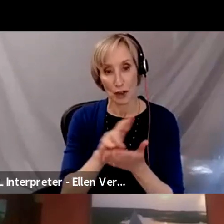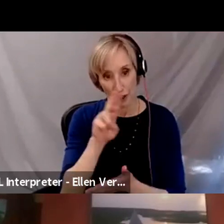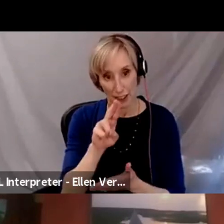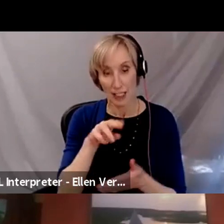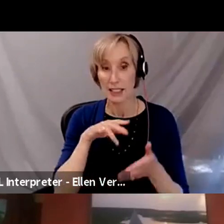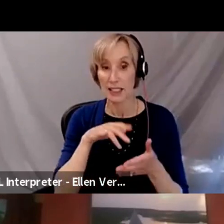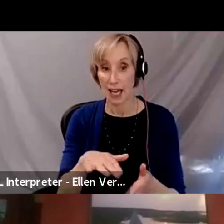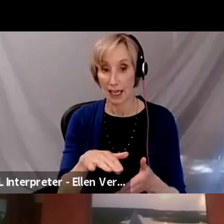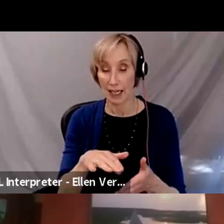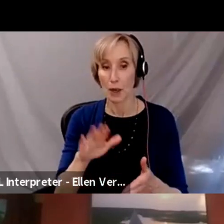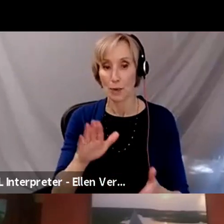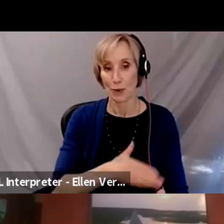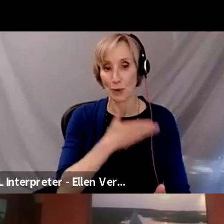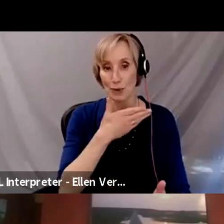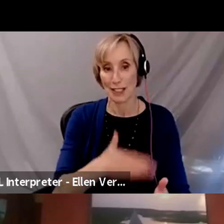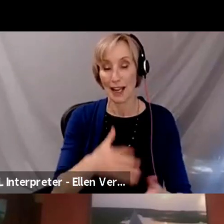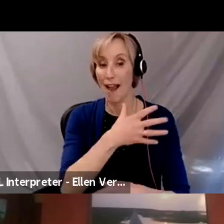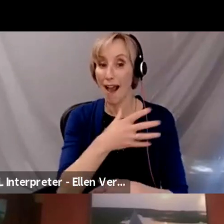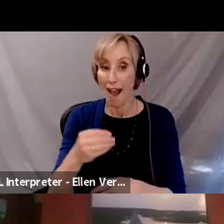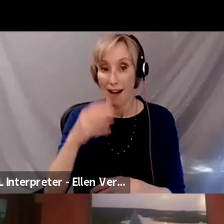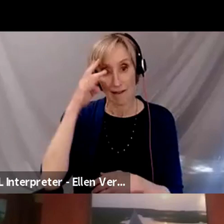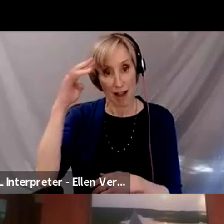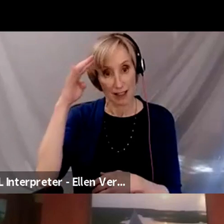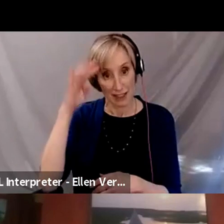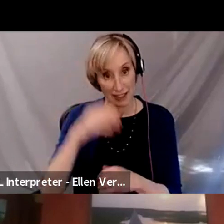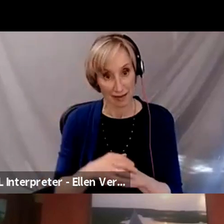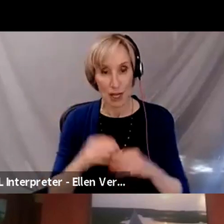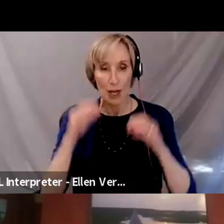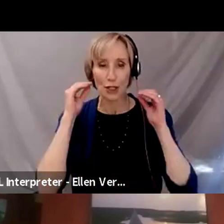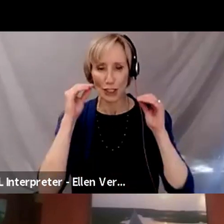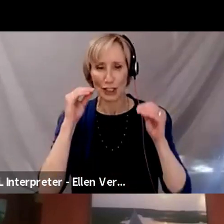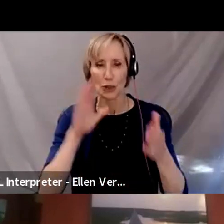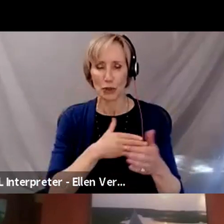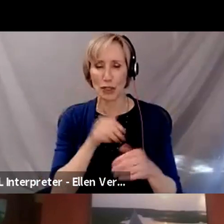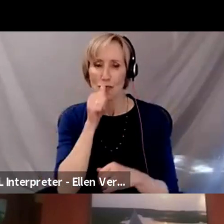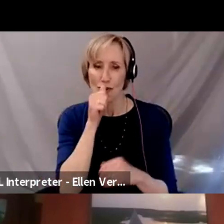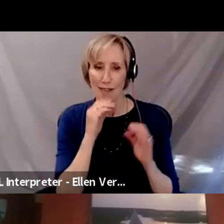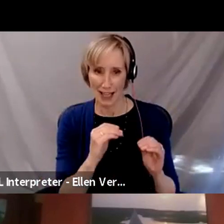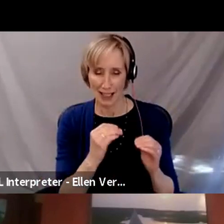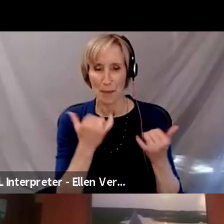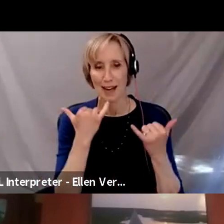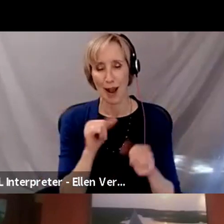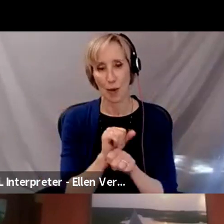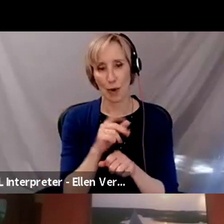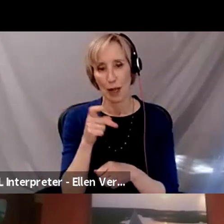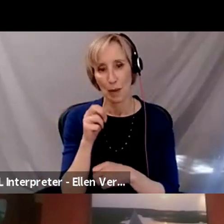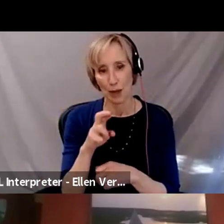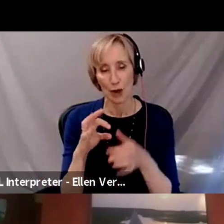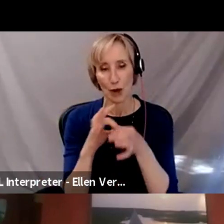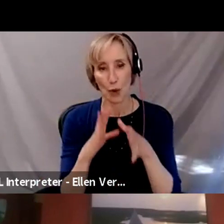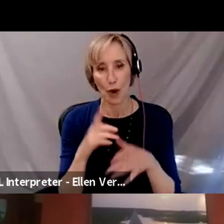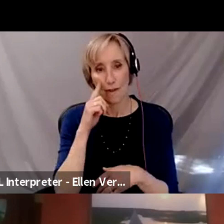philosophy. She has taught music privately. She now works as a peer support coordinator for Bay Cove